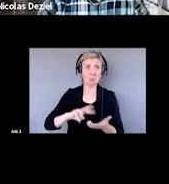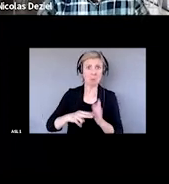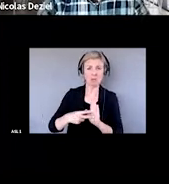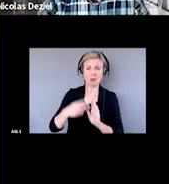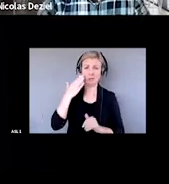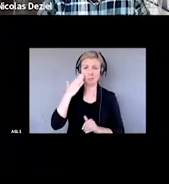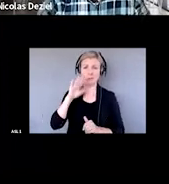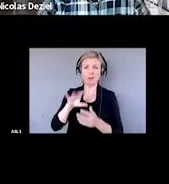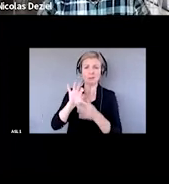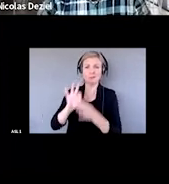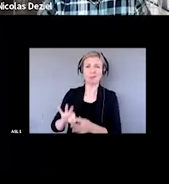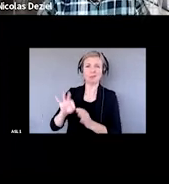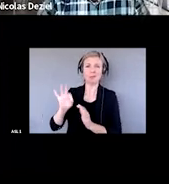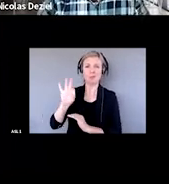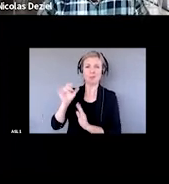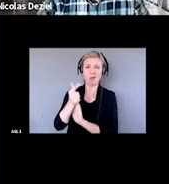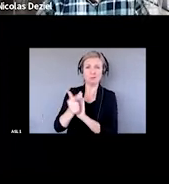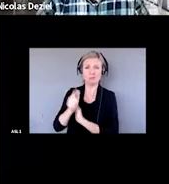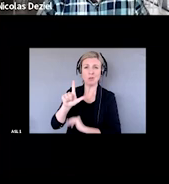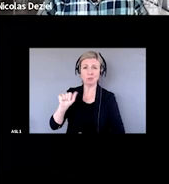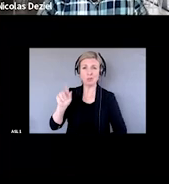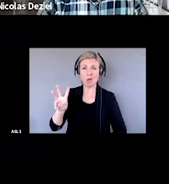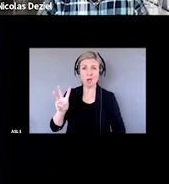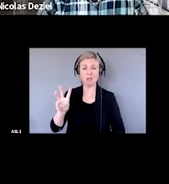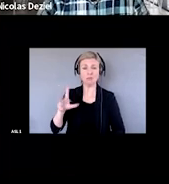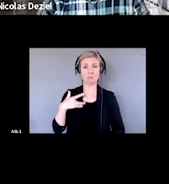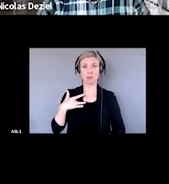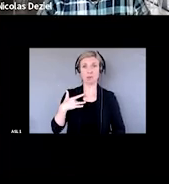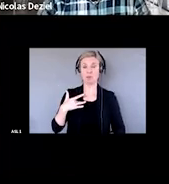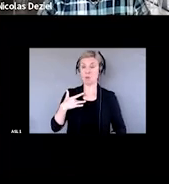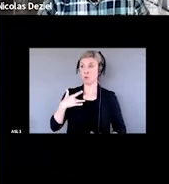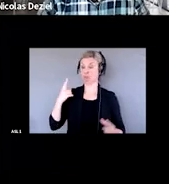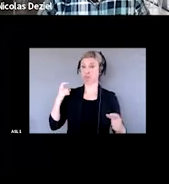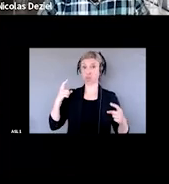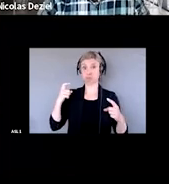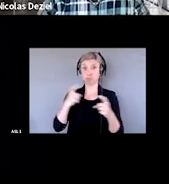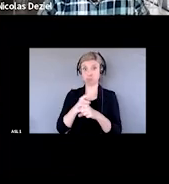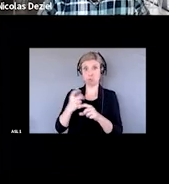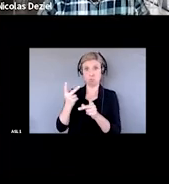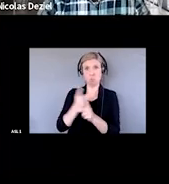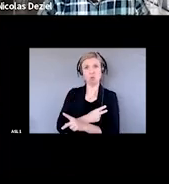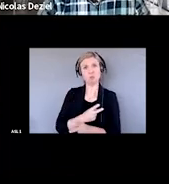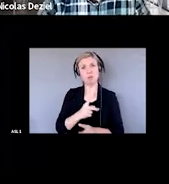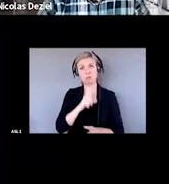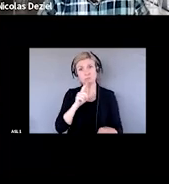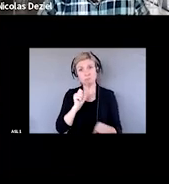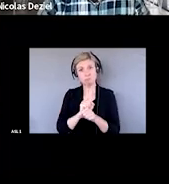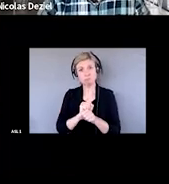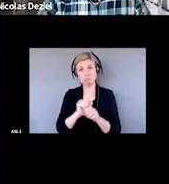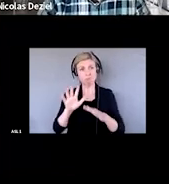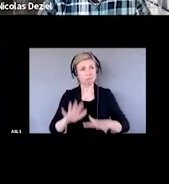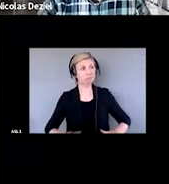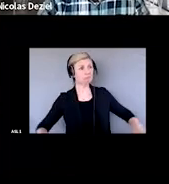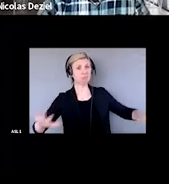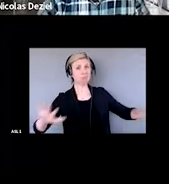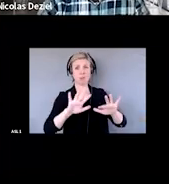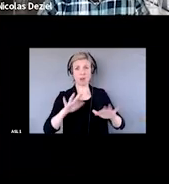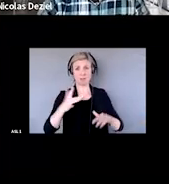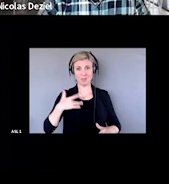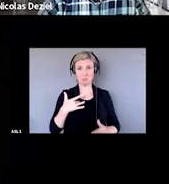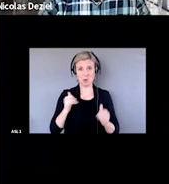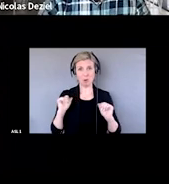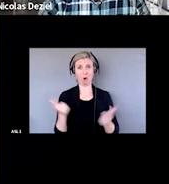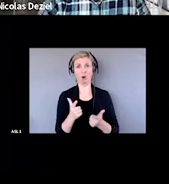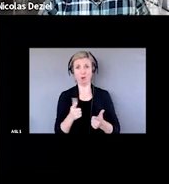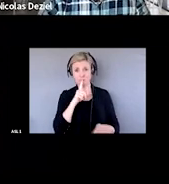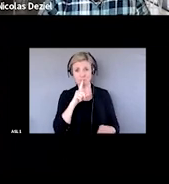it's really fairly accessible, I find, because it's all around us and we can all create IP. And I think we all create IP to an extent.